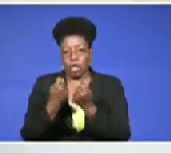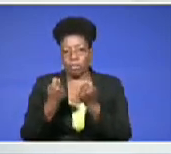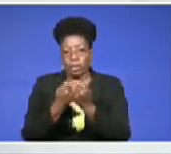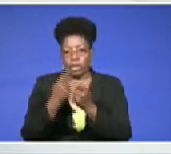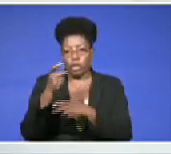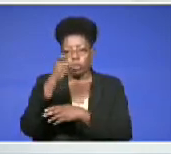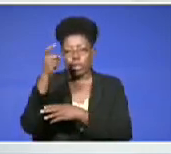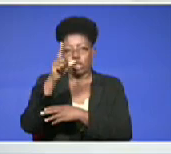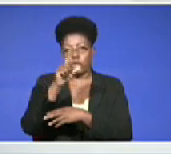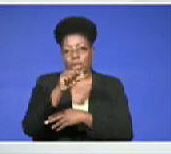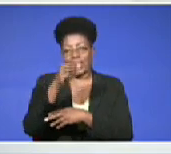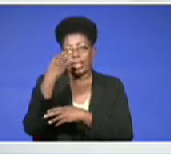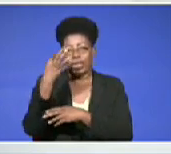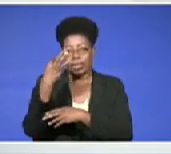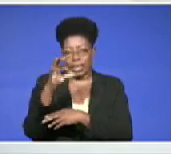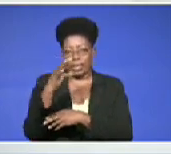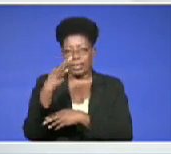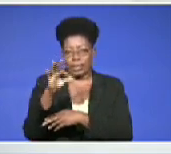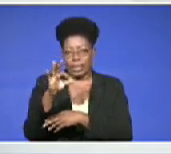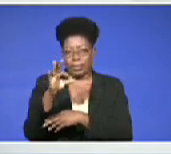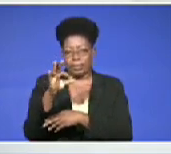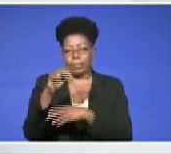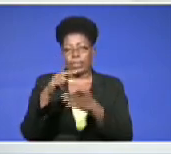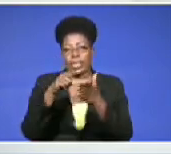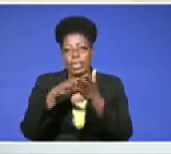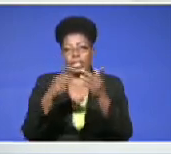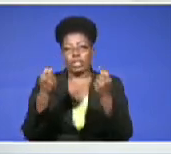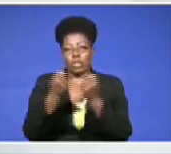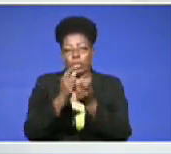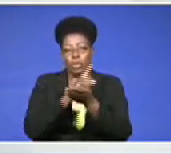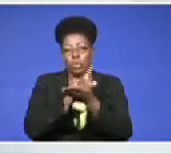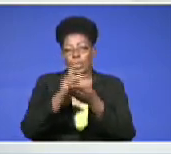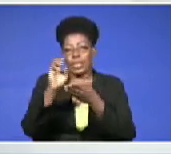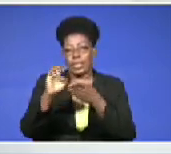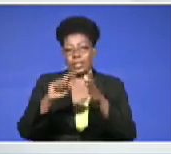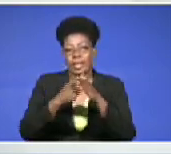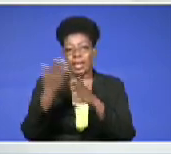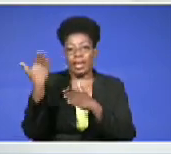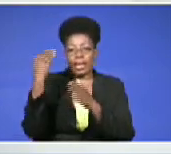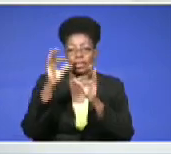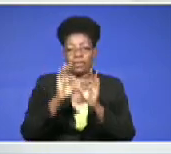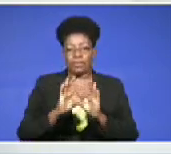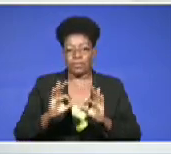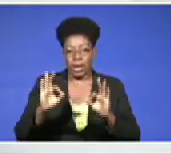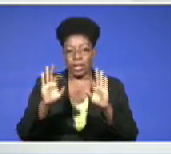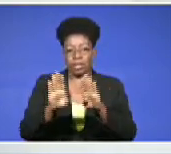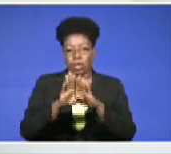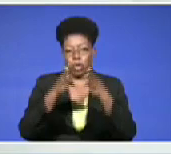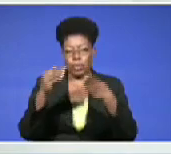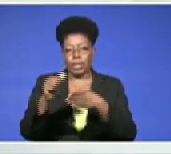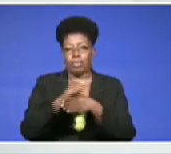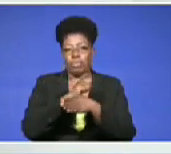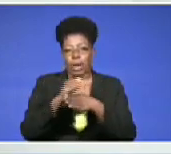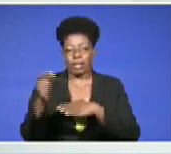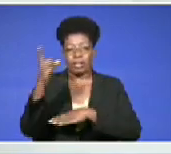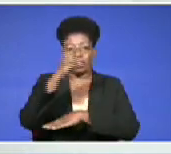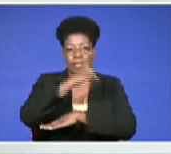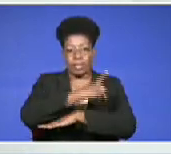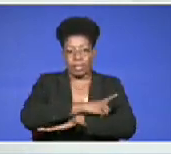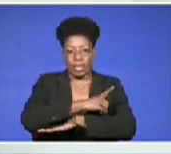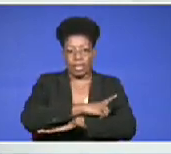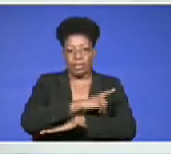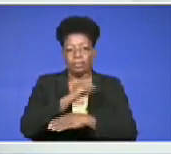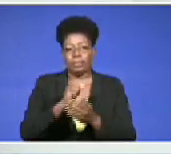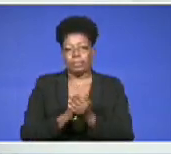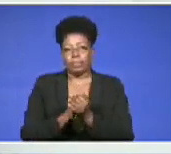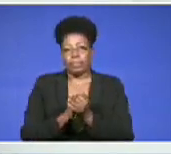the 2019 edition. Now, the tournament weekend started last Friday with the open of the official tournament practice day, with archers moving in